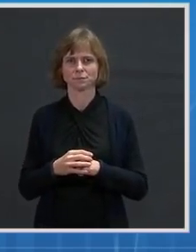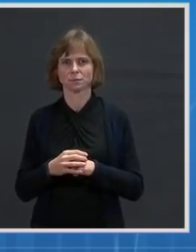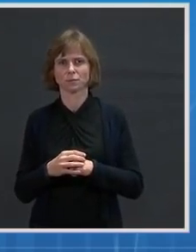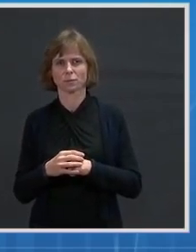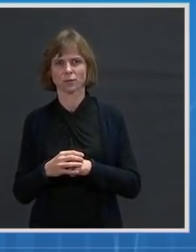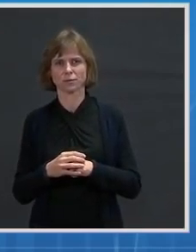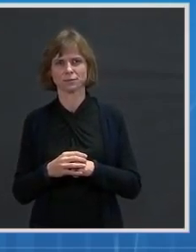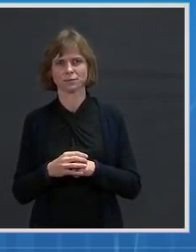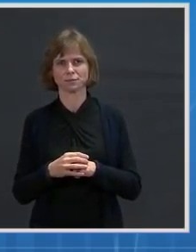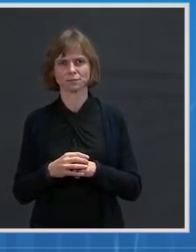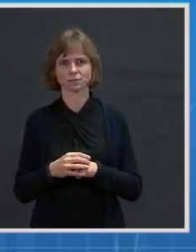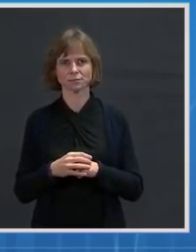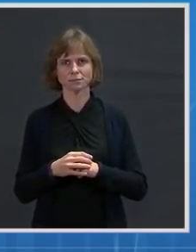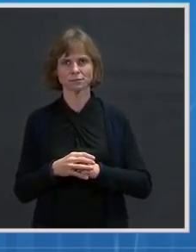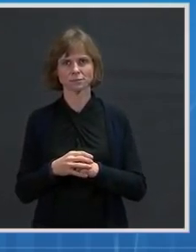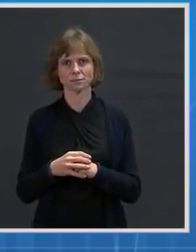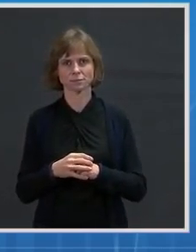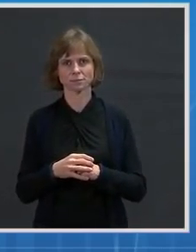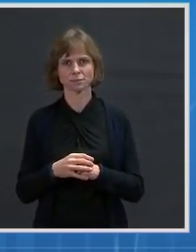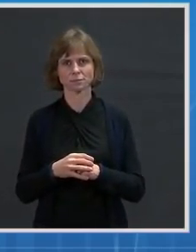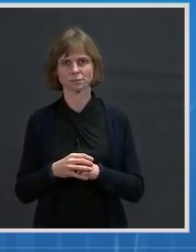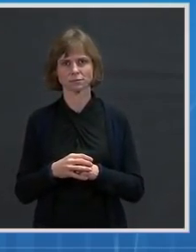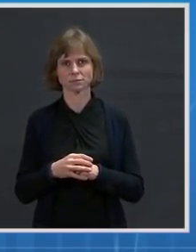Next, we'll go to Aaron Banco at the Daily Beast.